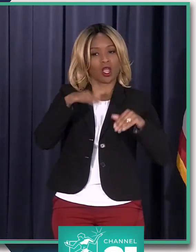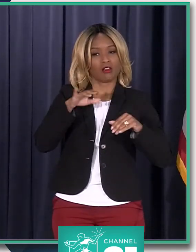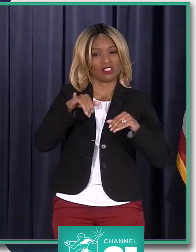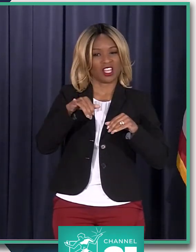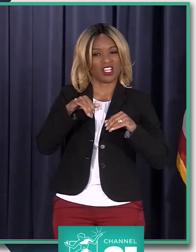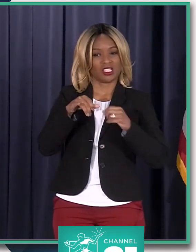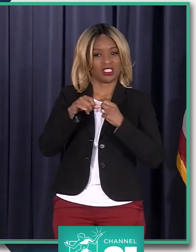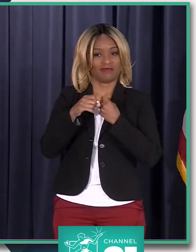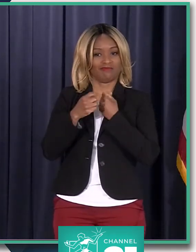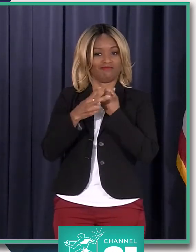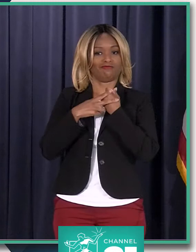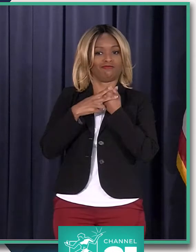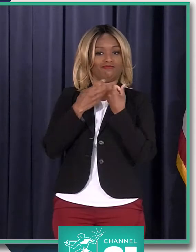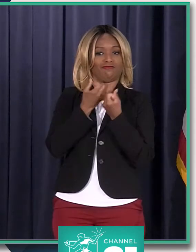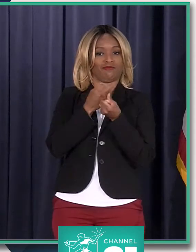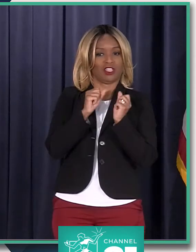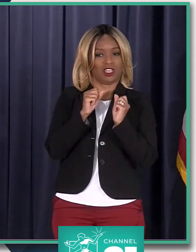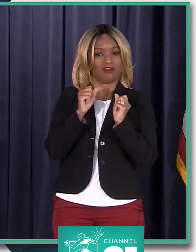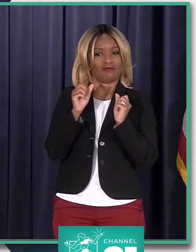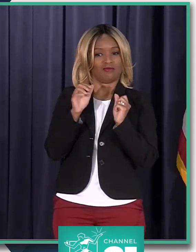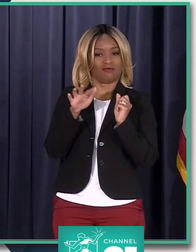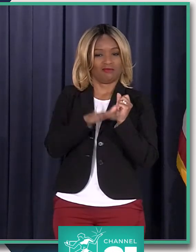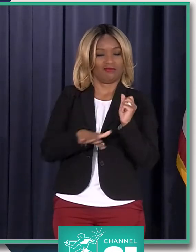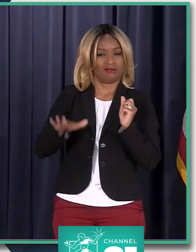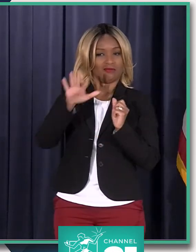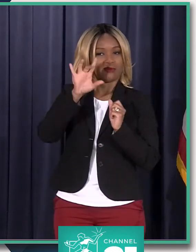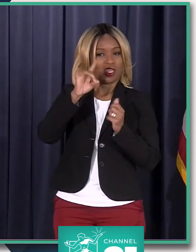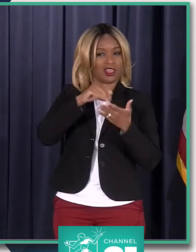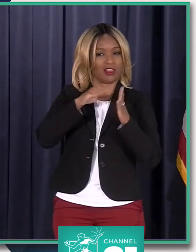to approximately 8,000 houses, a